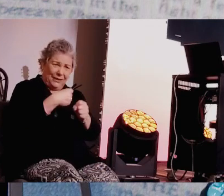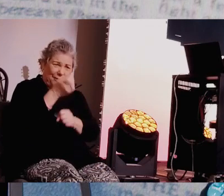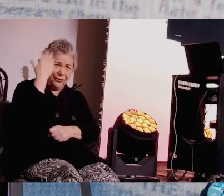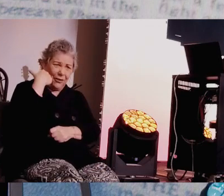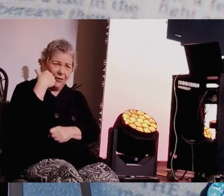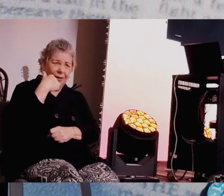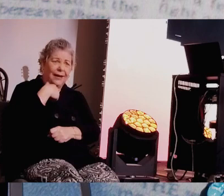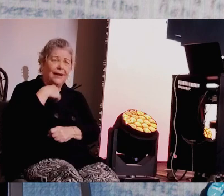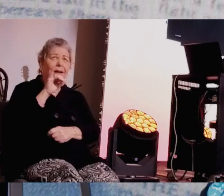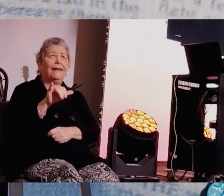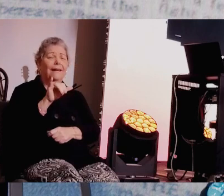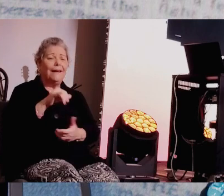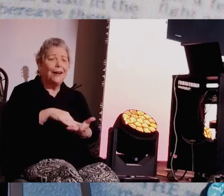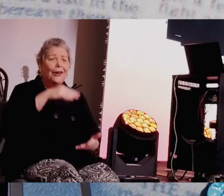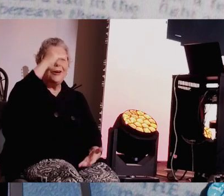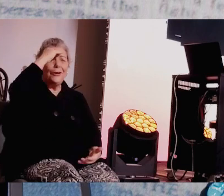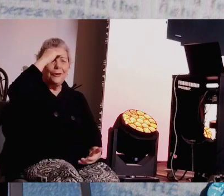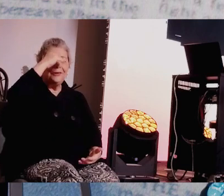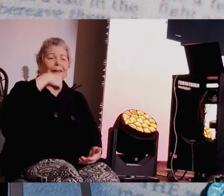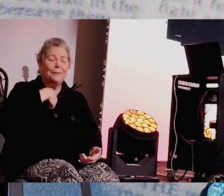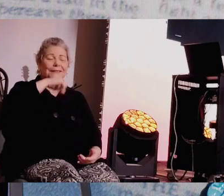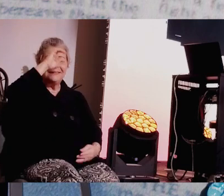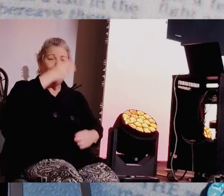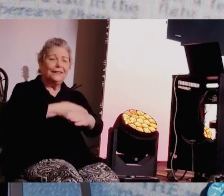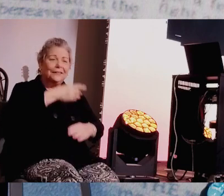that I learned I'm a son.